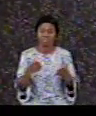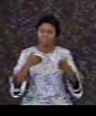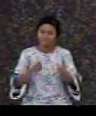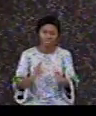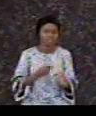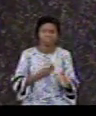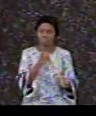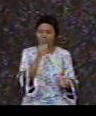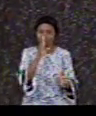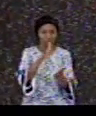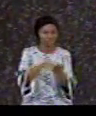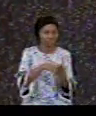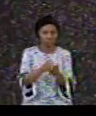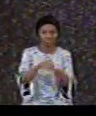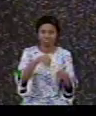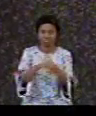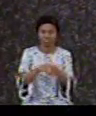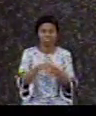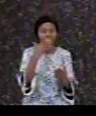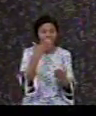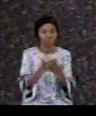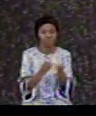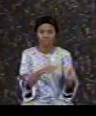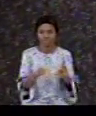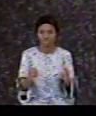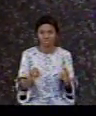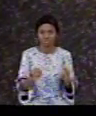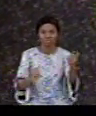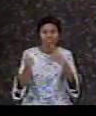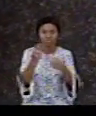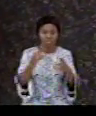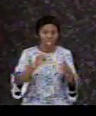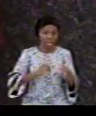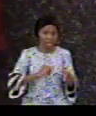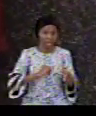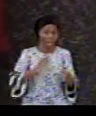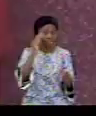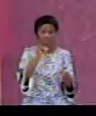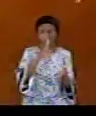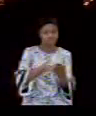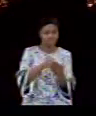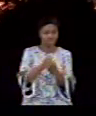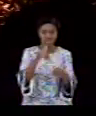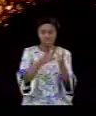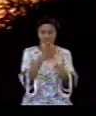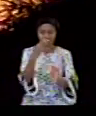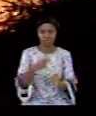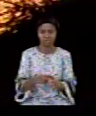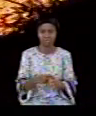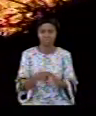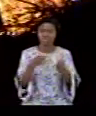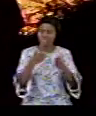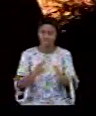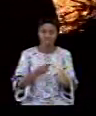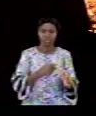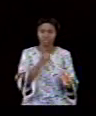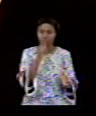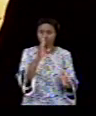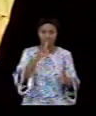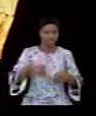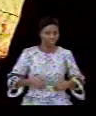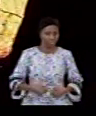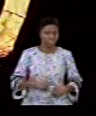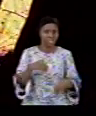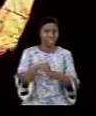I will not be worrying I will not be tired I will not be weak in Jesus name let us not be weary in well-doing